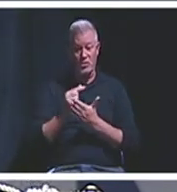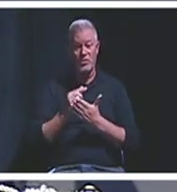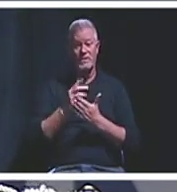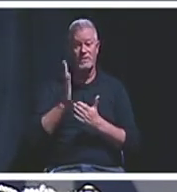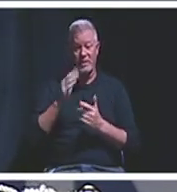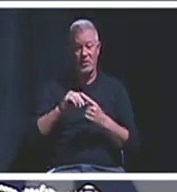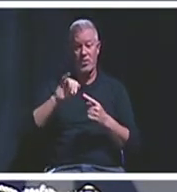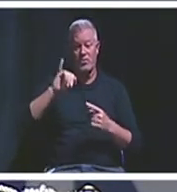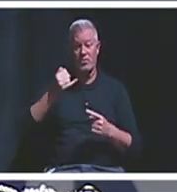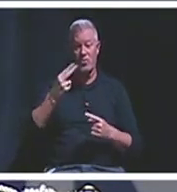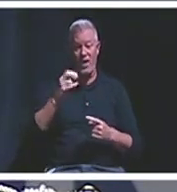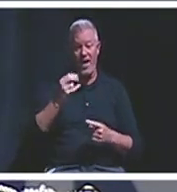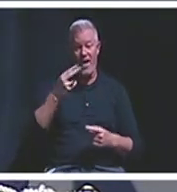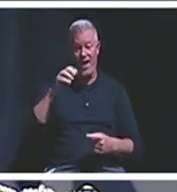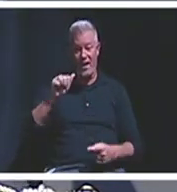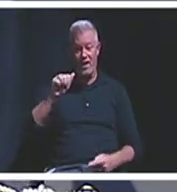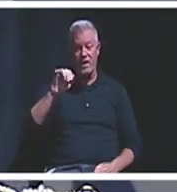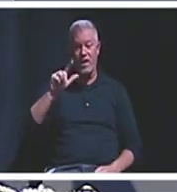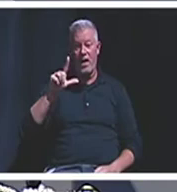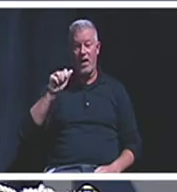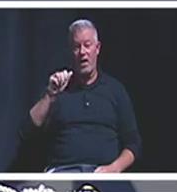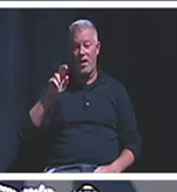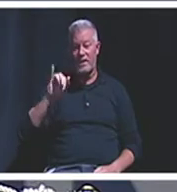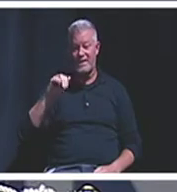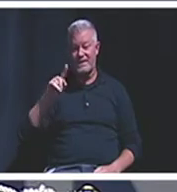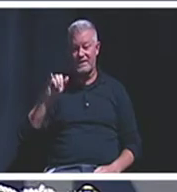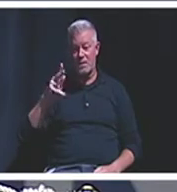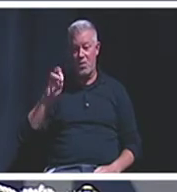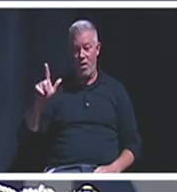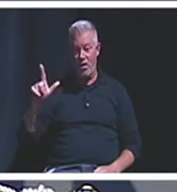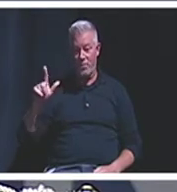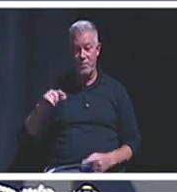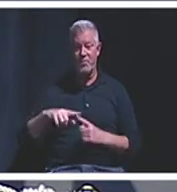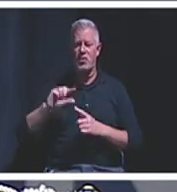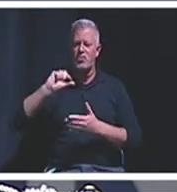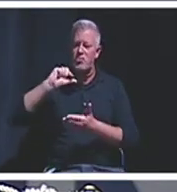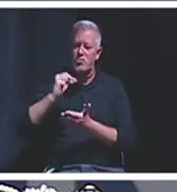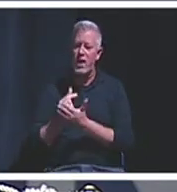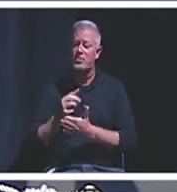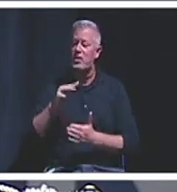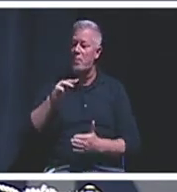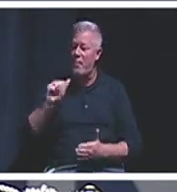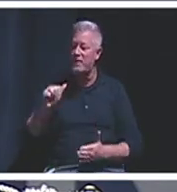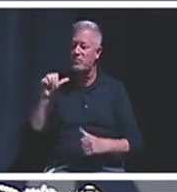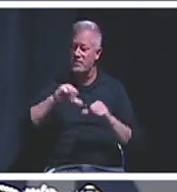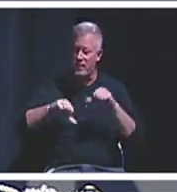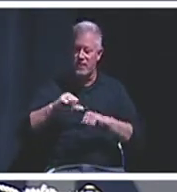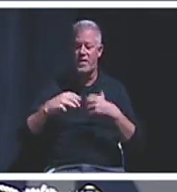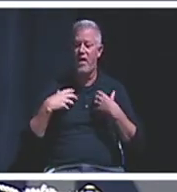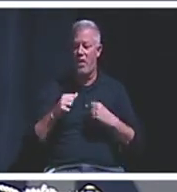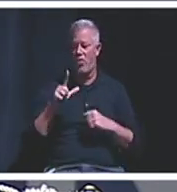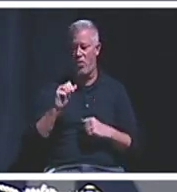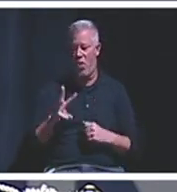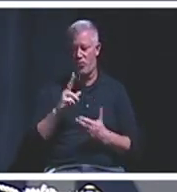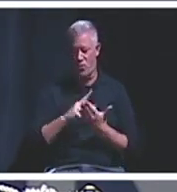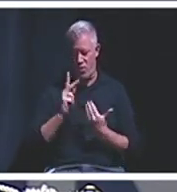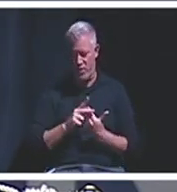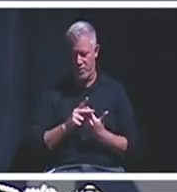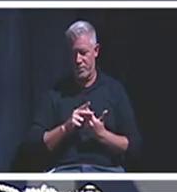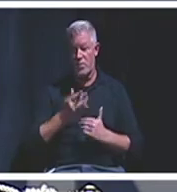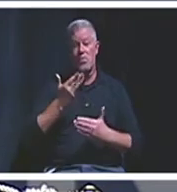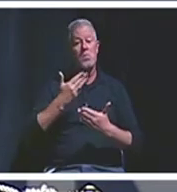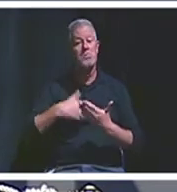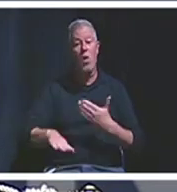Joanna Lardizabal. Joanna is a graduate of the Master of Science in Health Law program. She was born